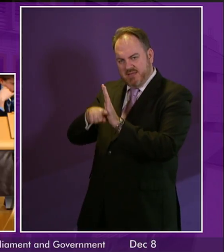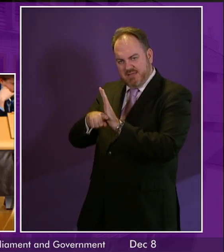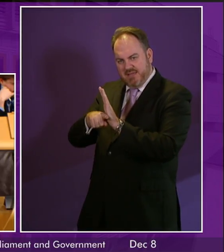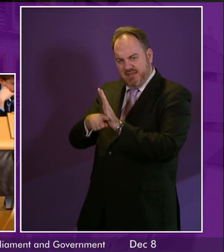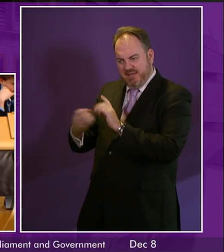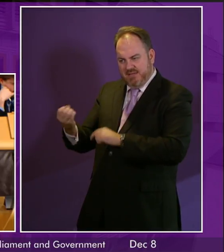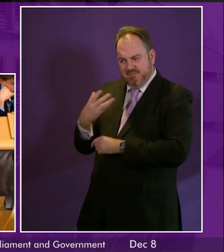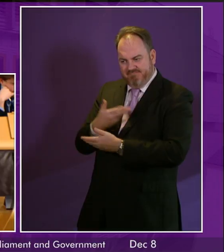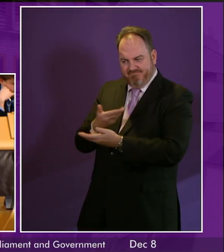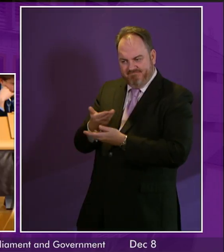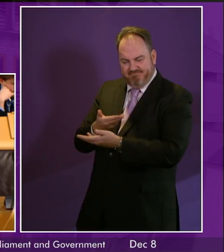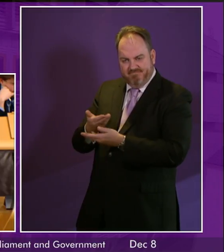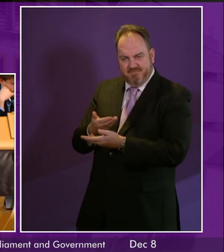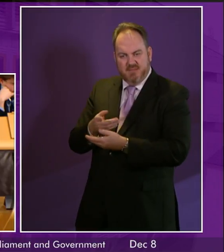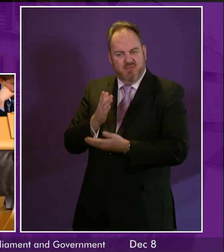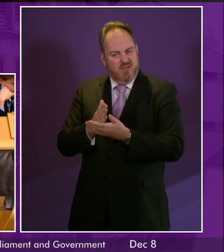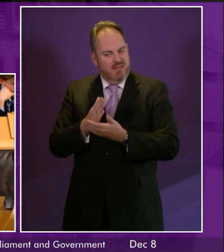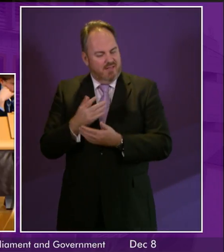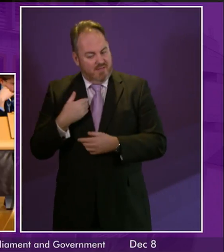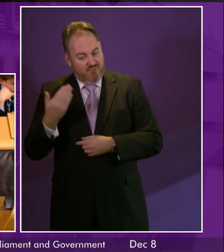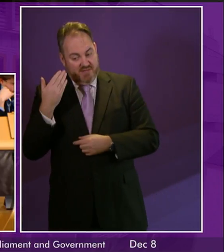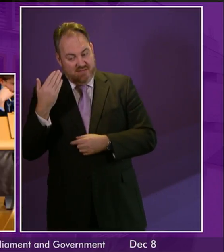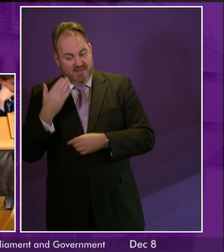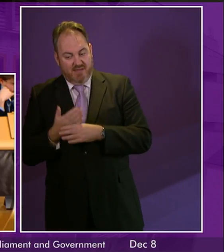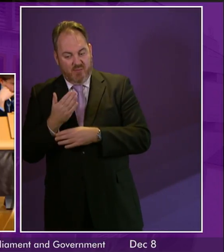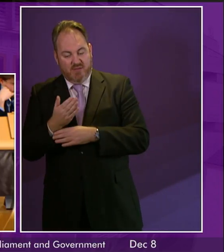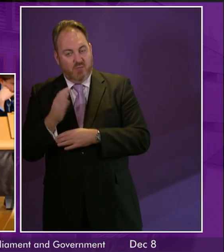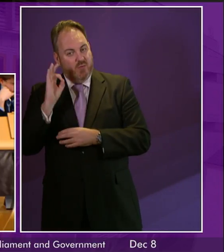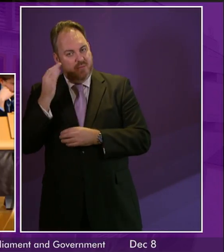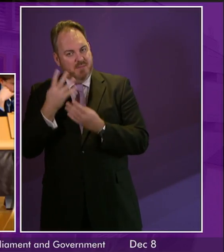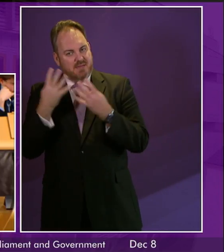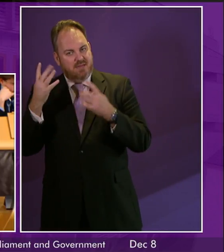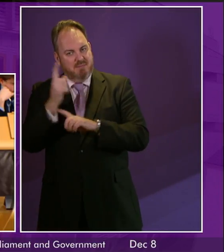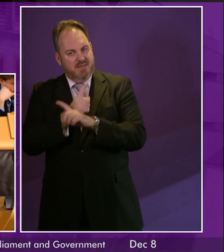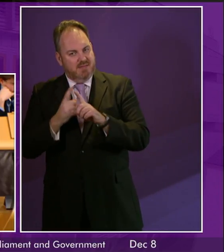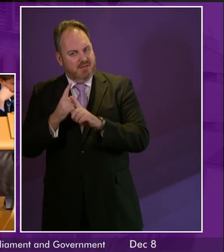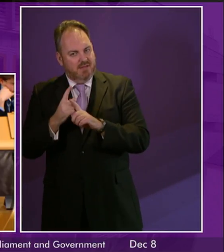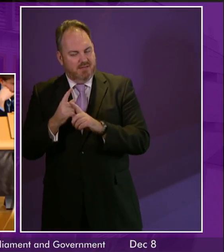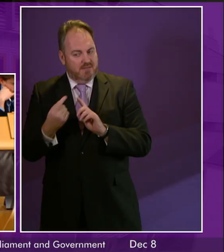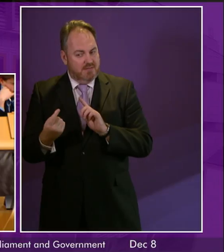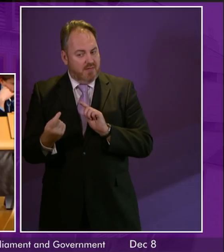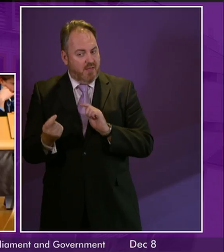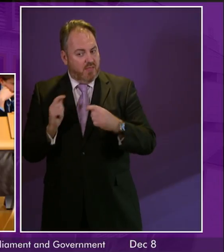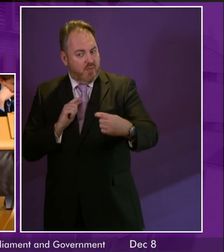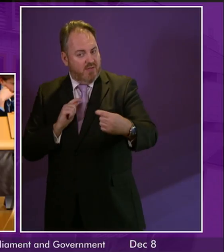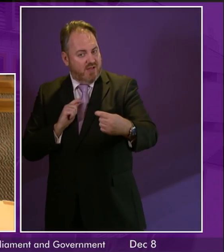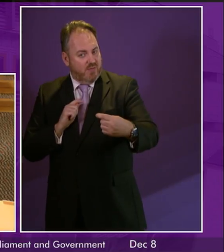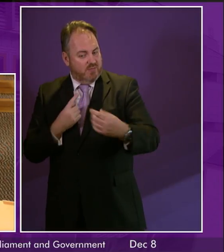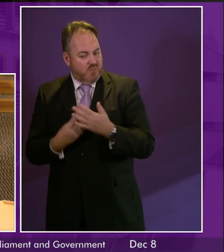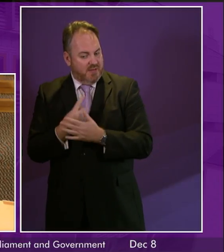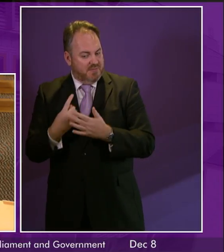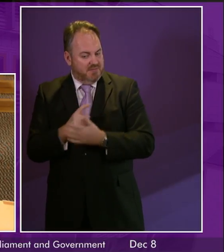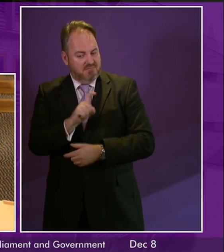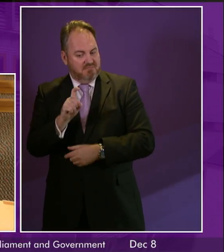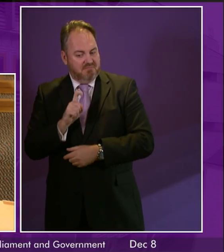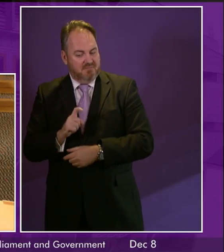ask the Cabinet Secretary for Finance at a recent committee meeting whether that process ever happened in reverse. It does not seem to have been the case under either